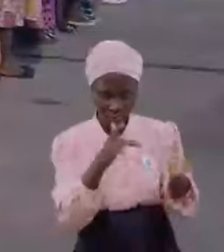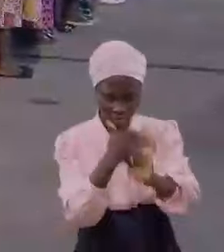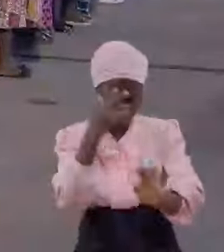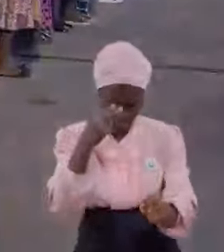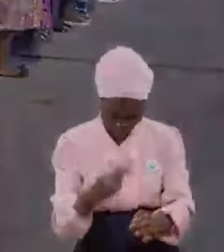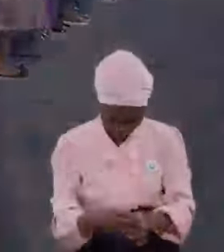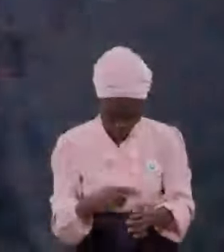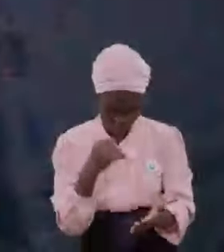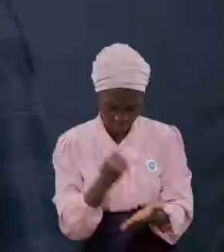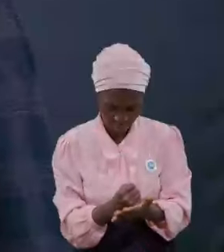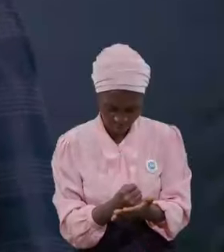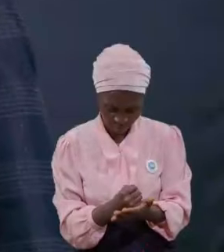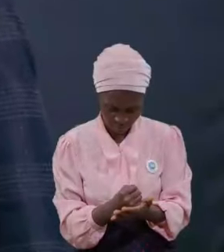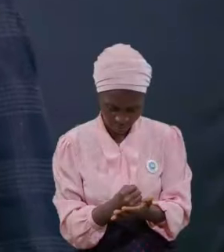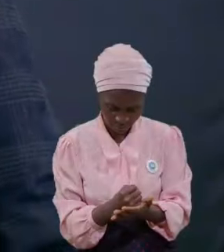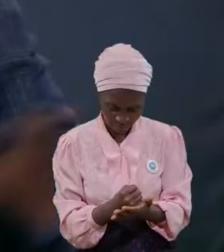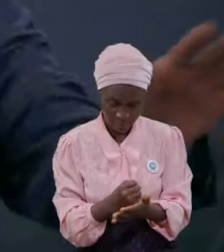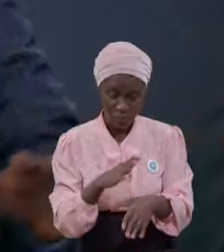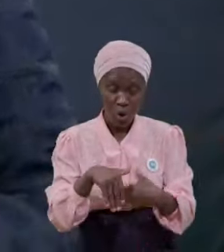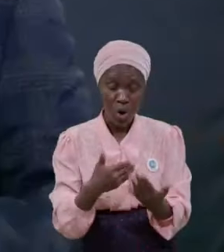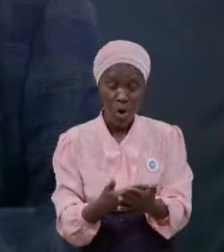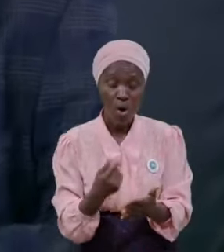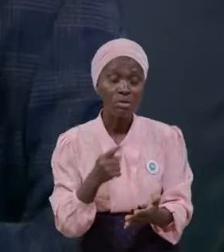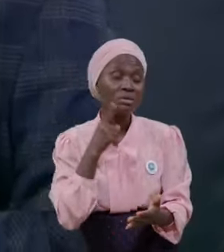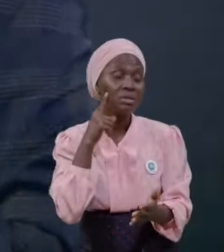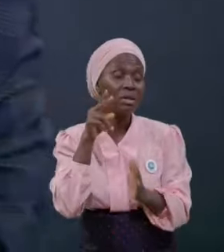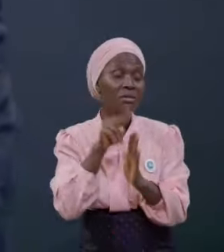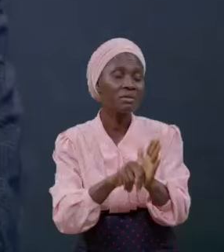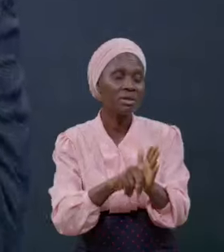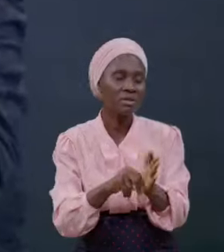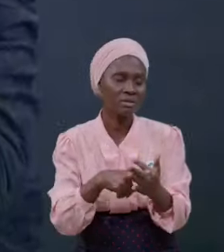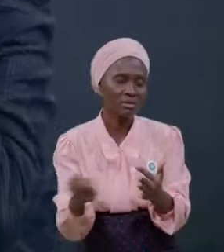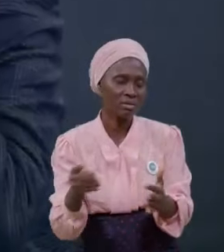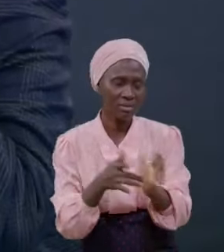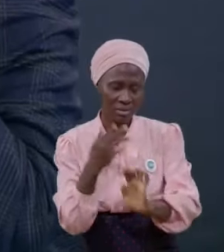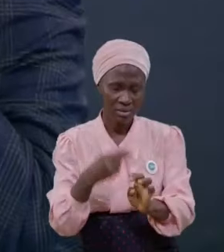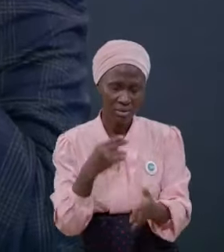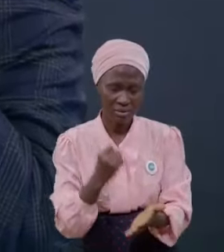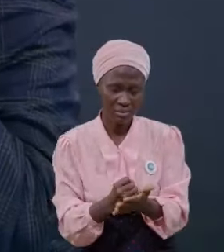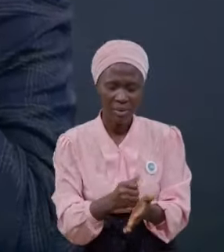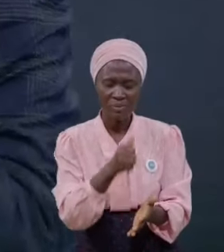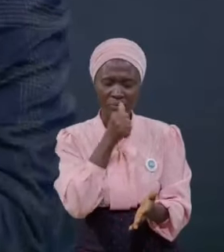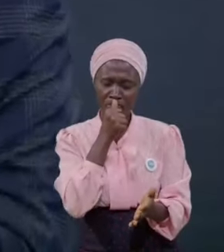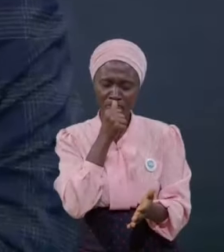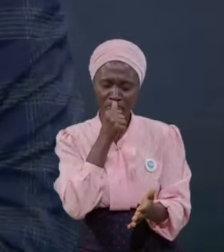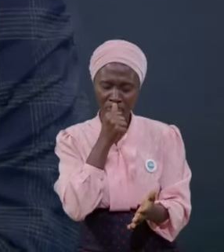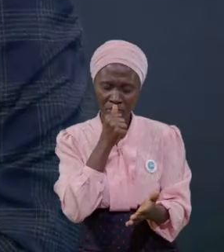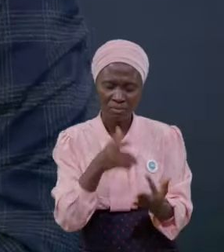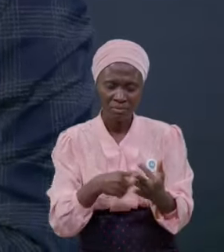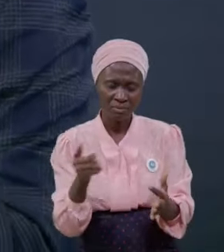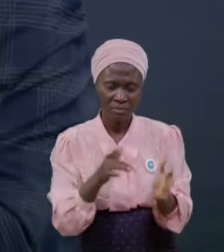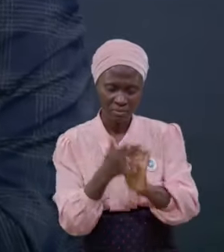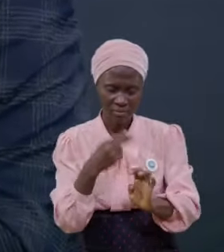the deafness, vanish away. Dumbness, vanish away. Hear with your ears right